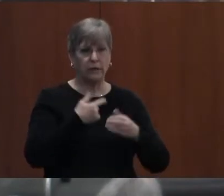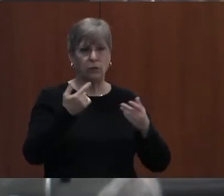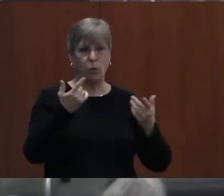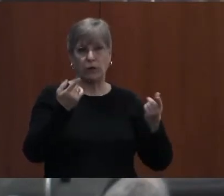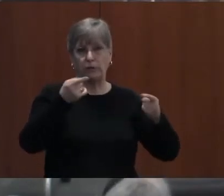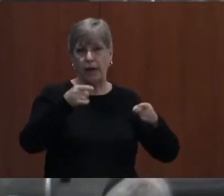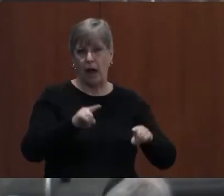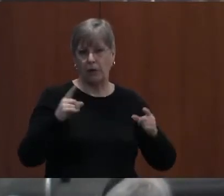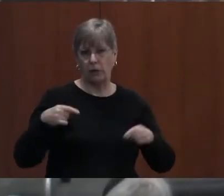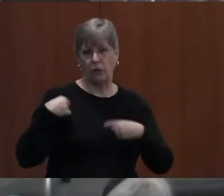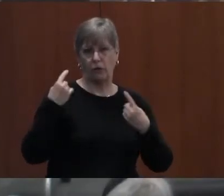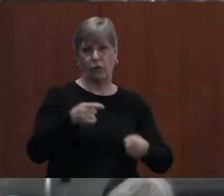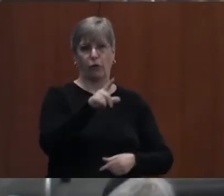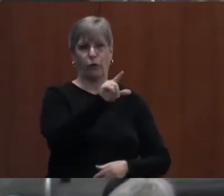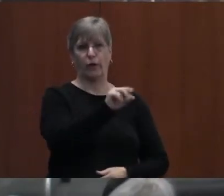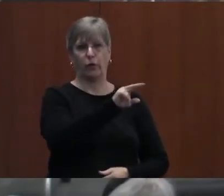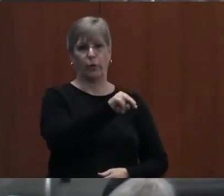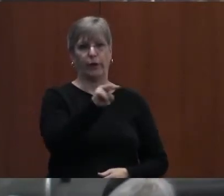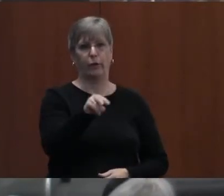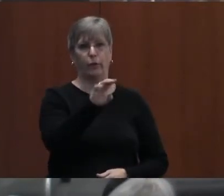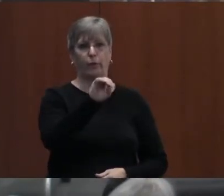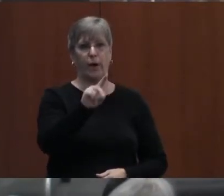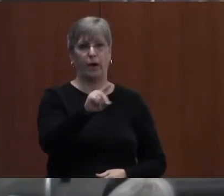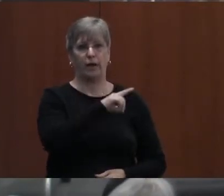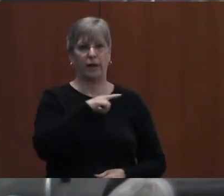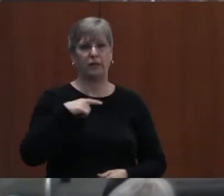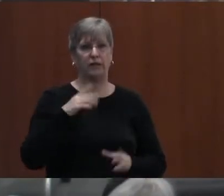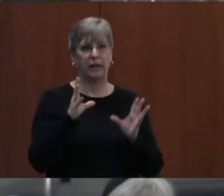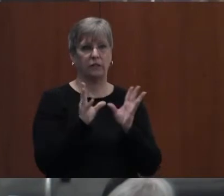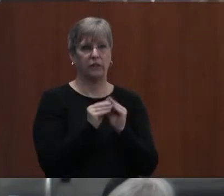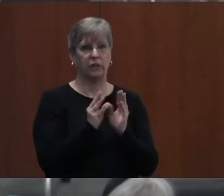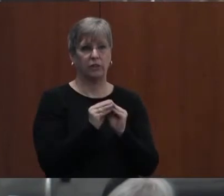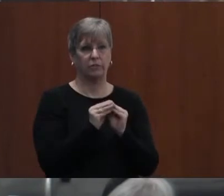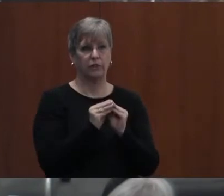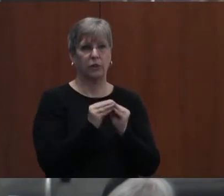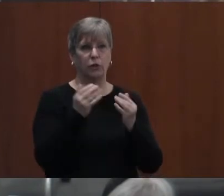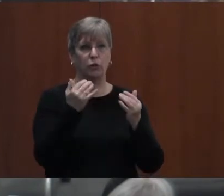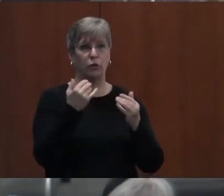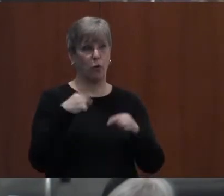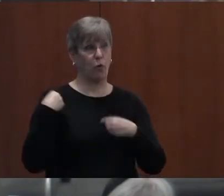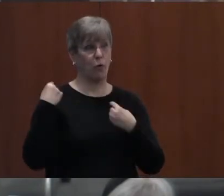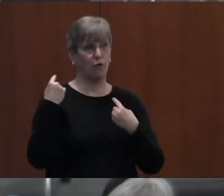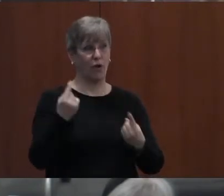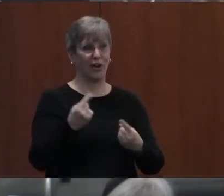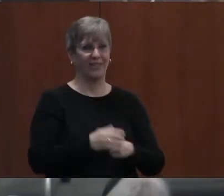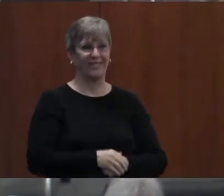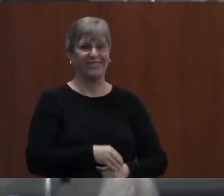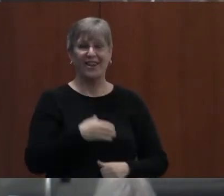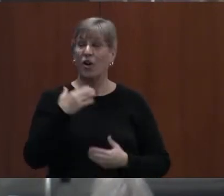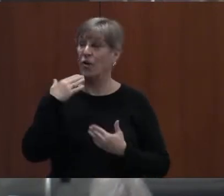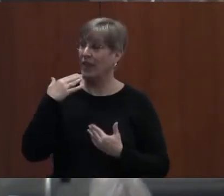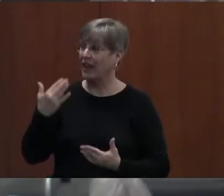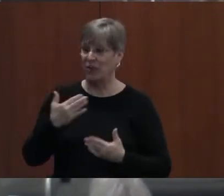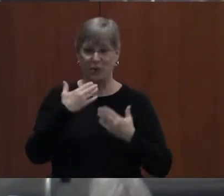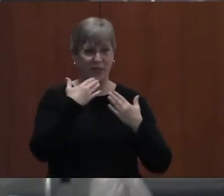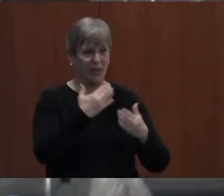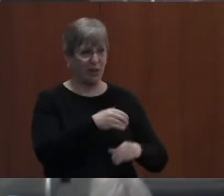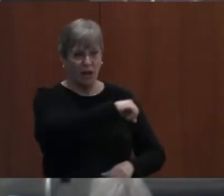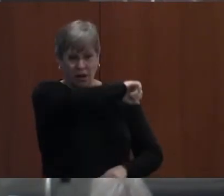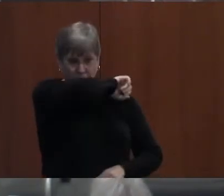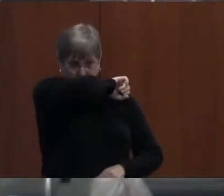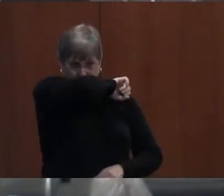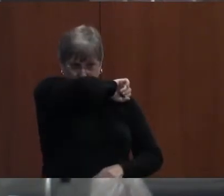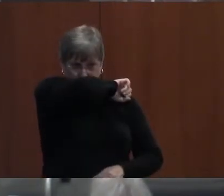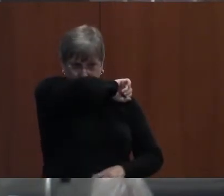the 2022 Maryland legislative session to date. Thank you. Thank you.